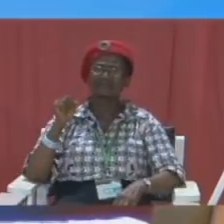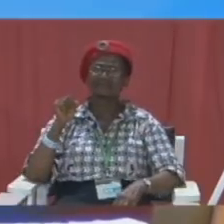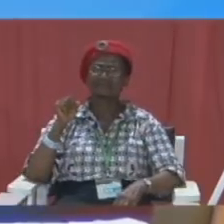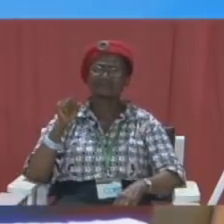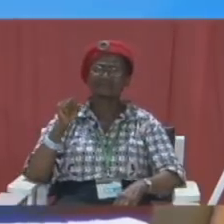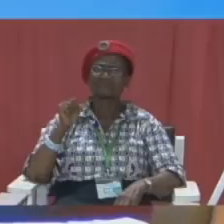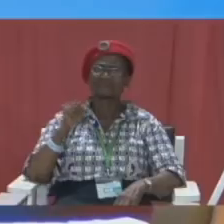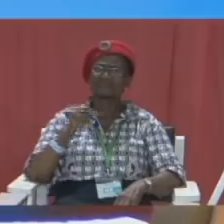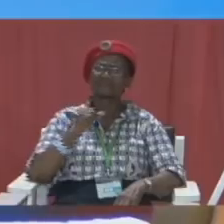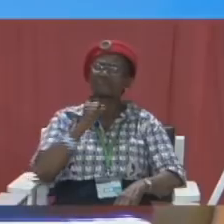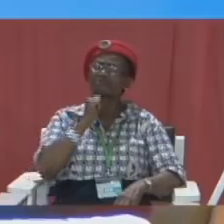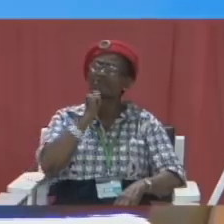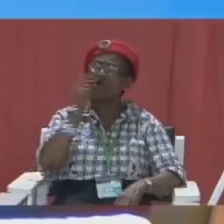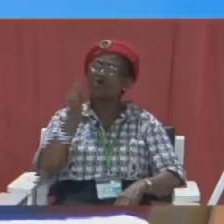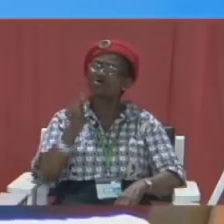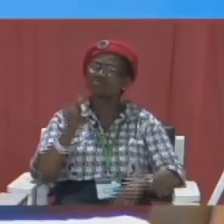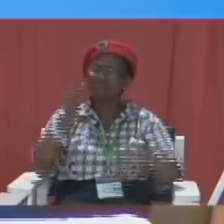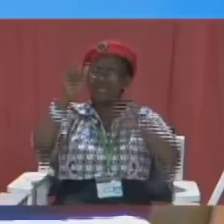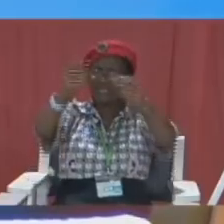unable to say a word.